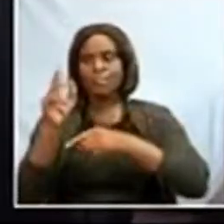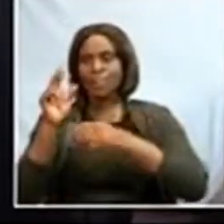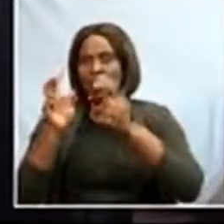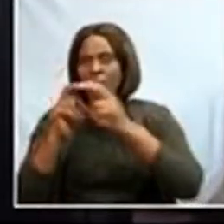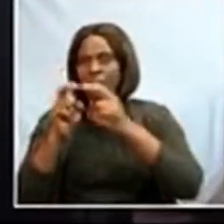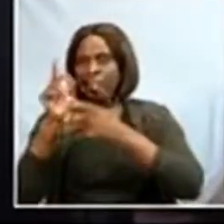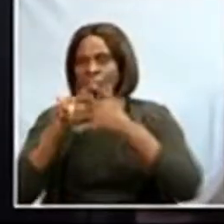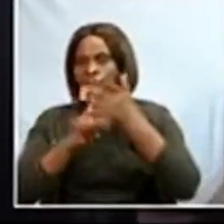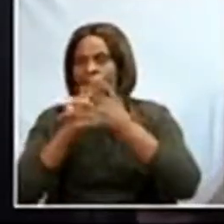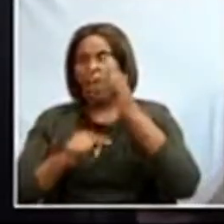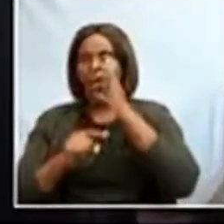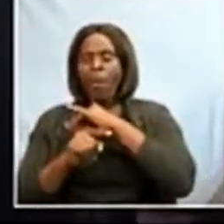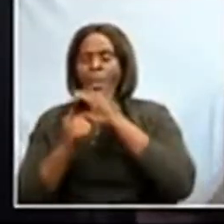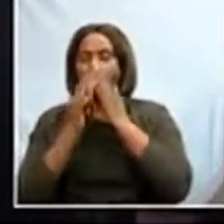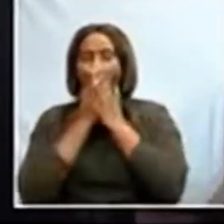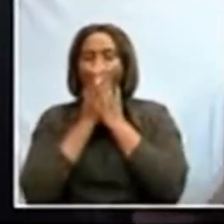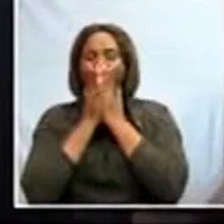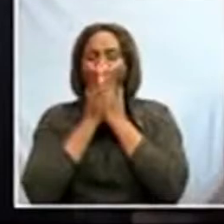terminated.